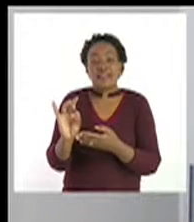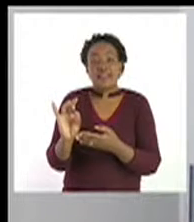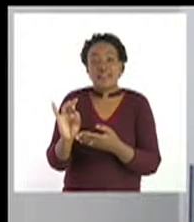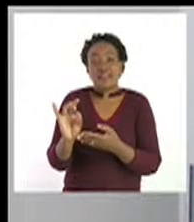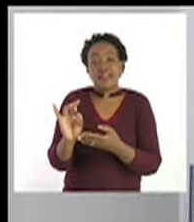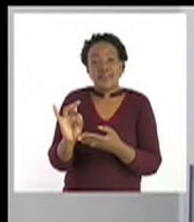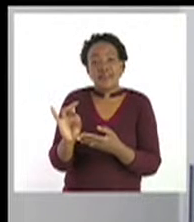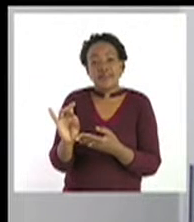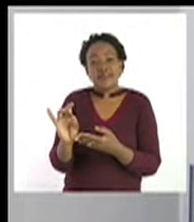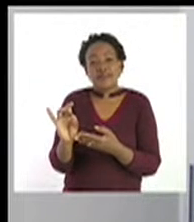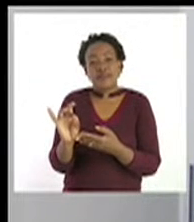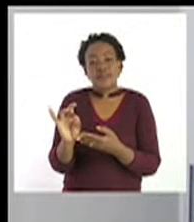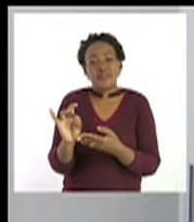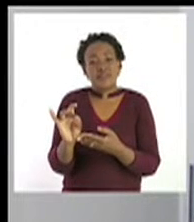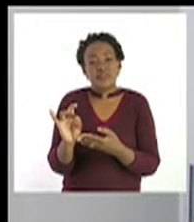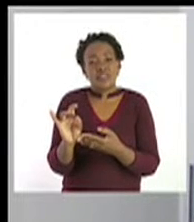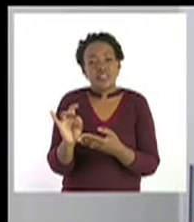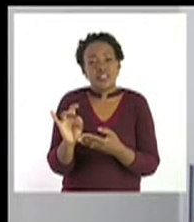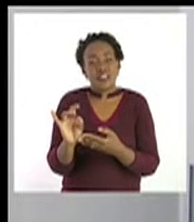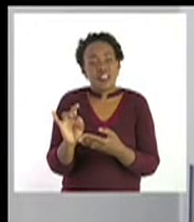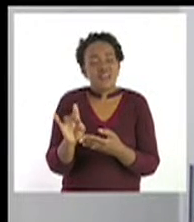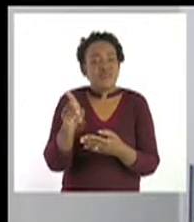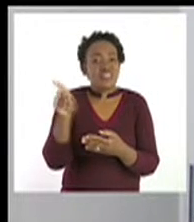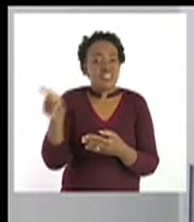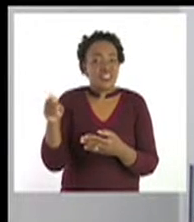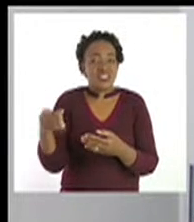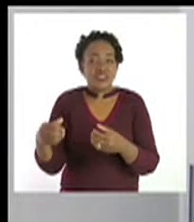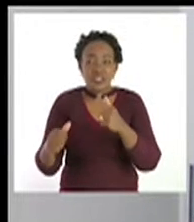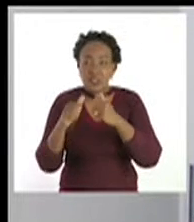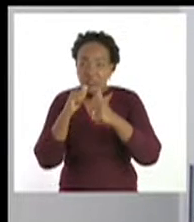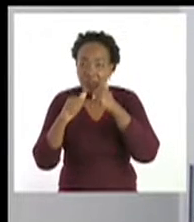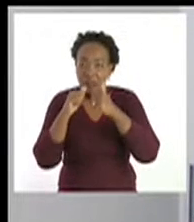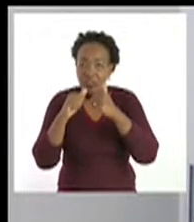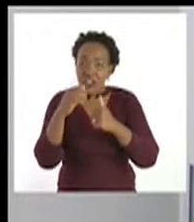And I'll eat 4